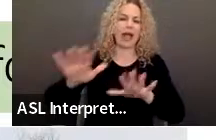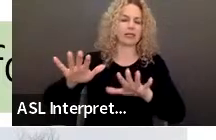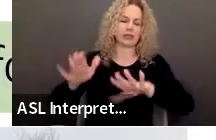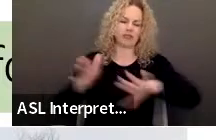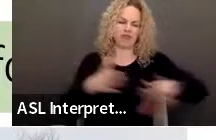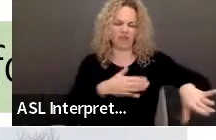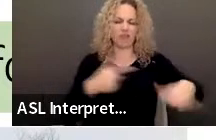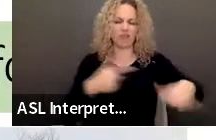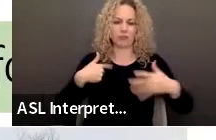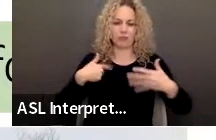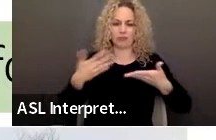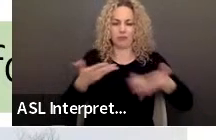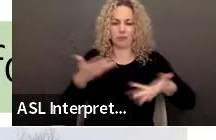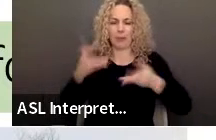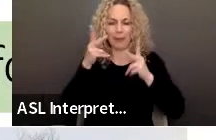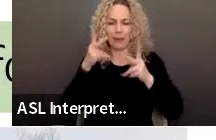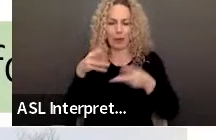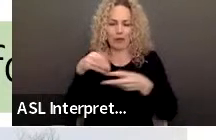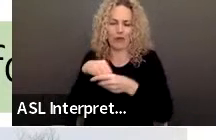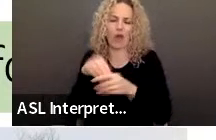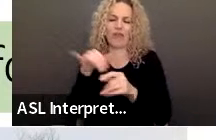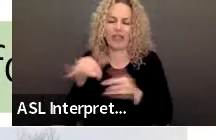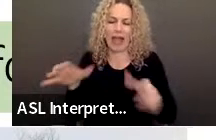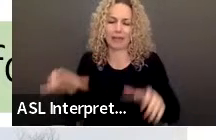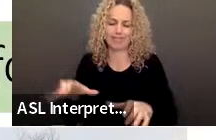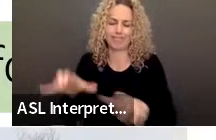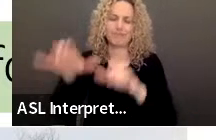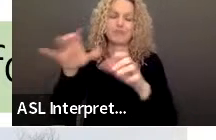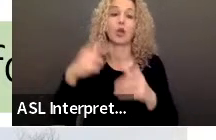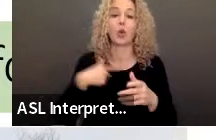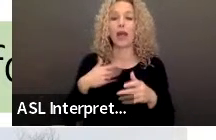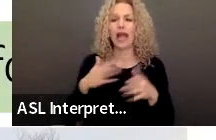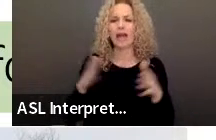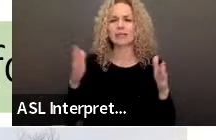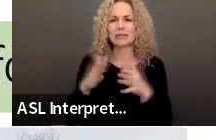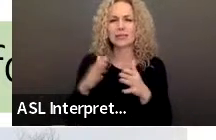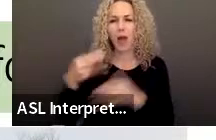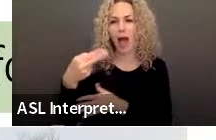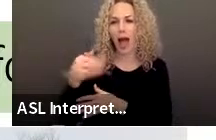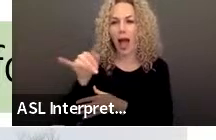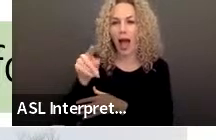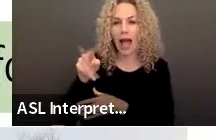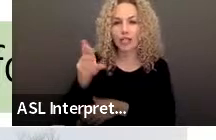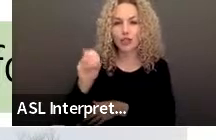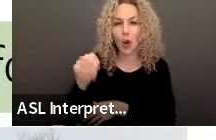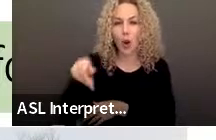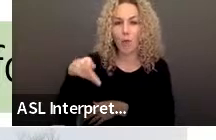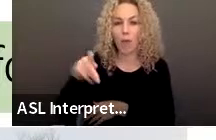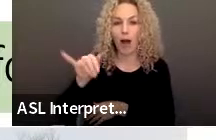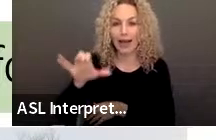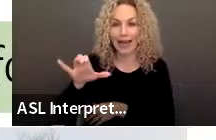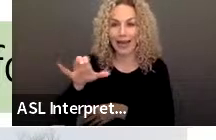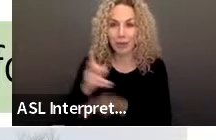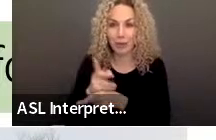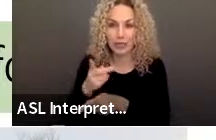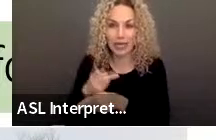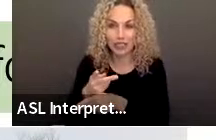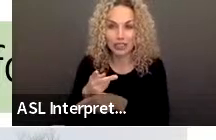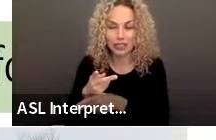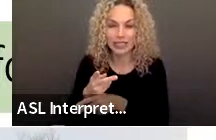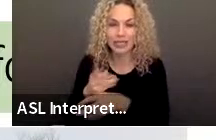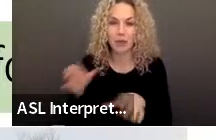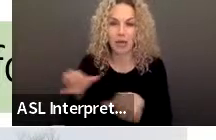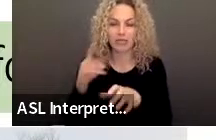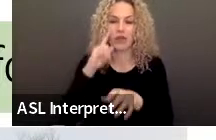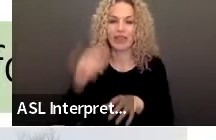us. We also have a small hydroponic production element to our farm.